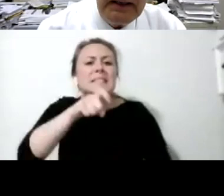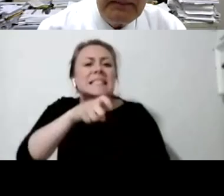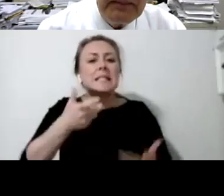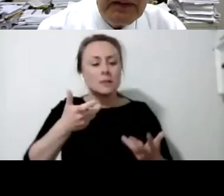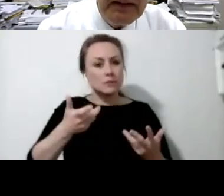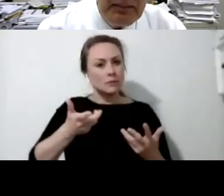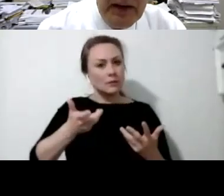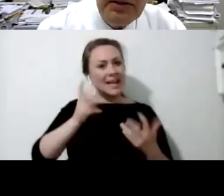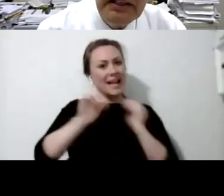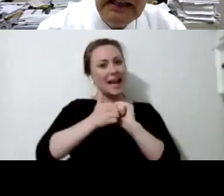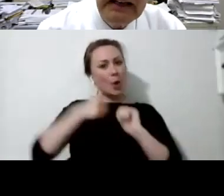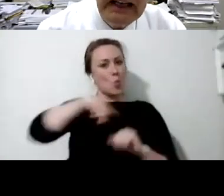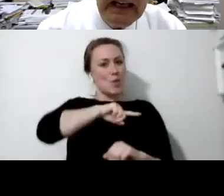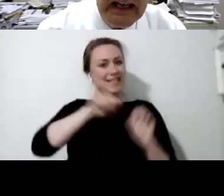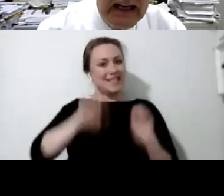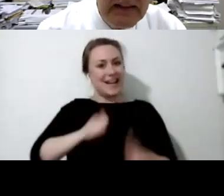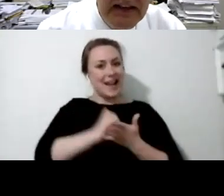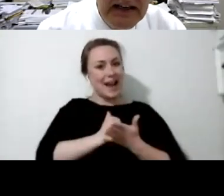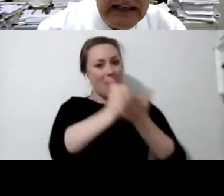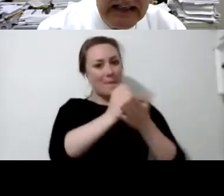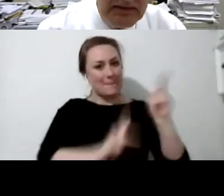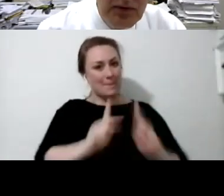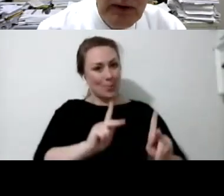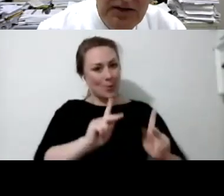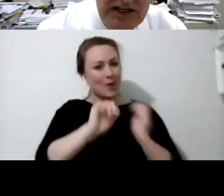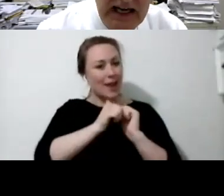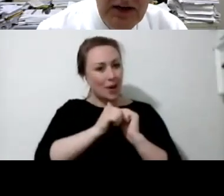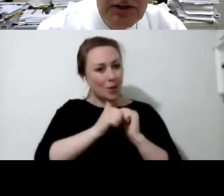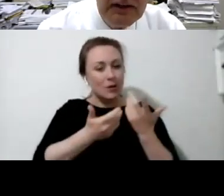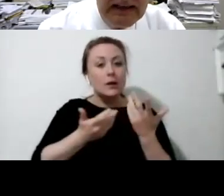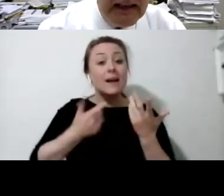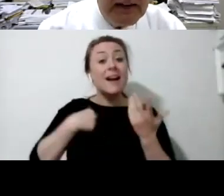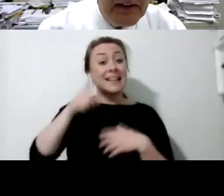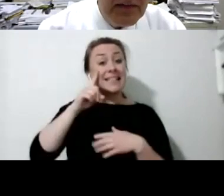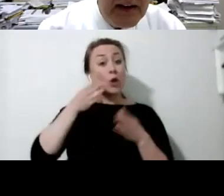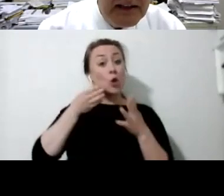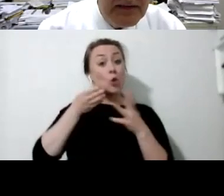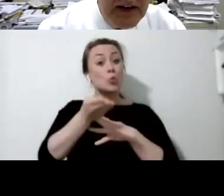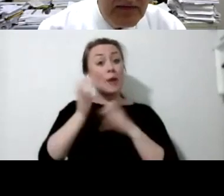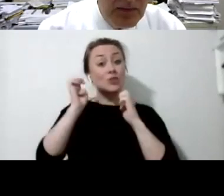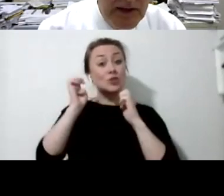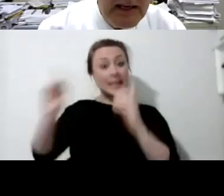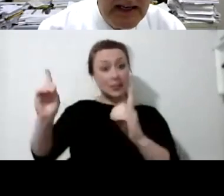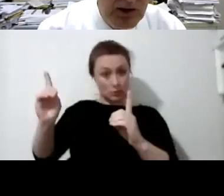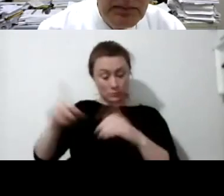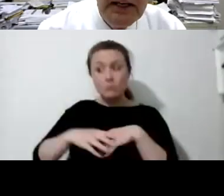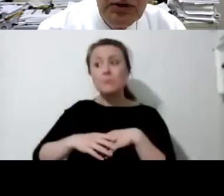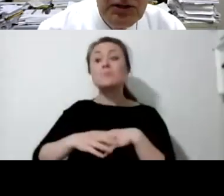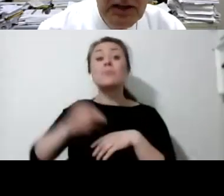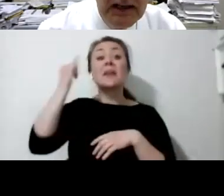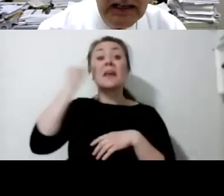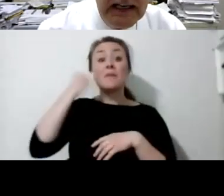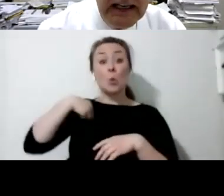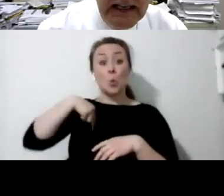best. And I think through education, the fact if we can help